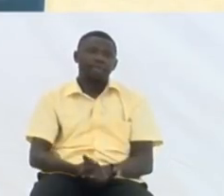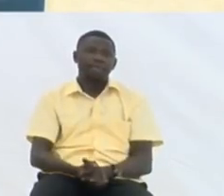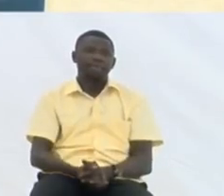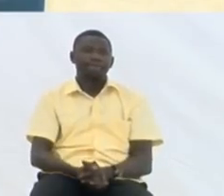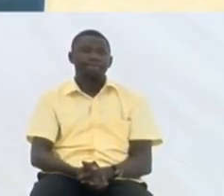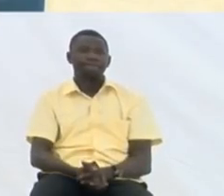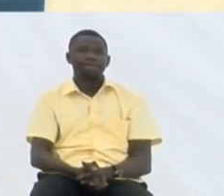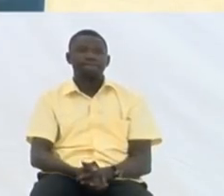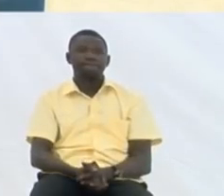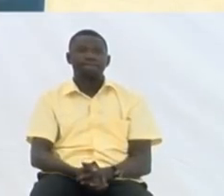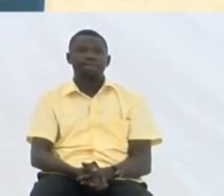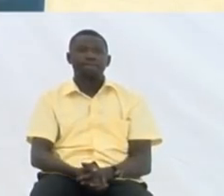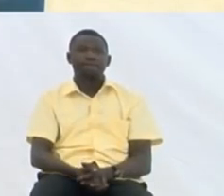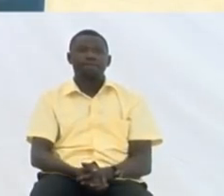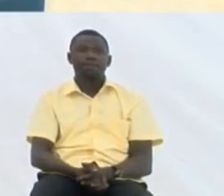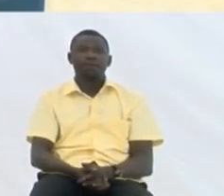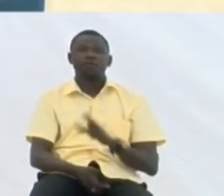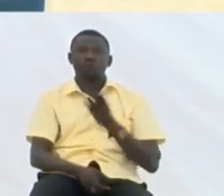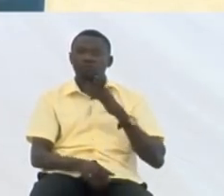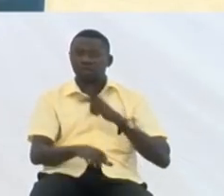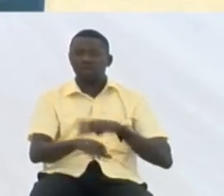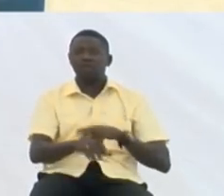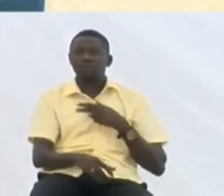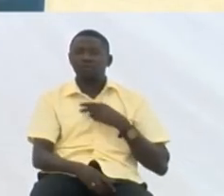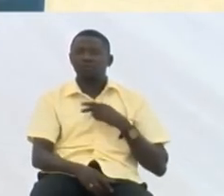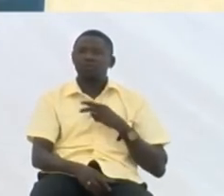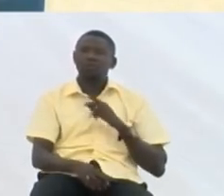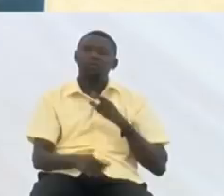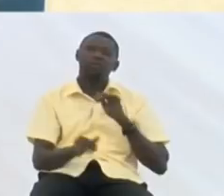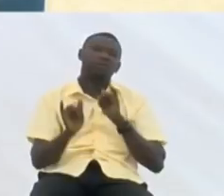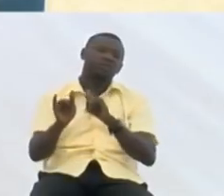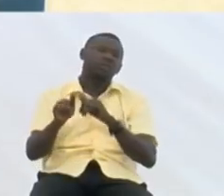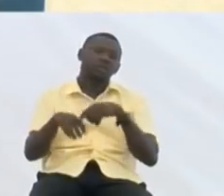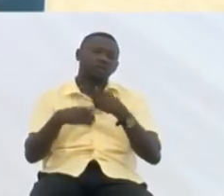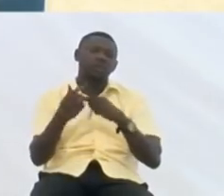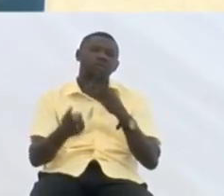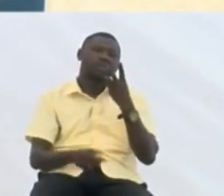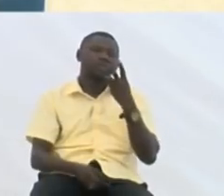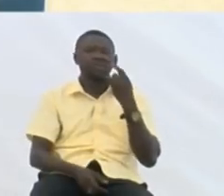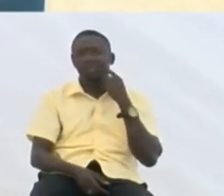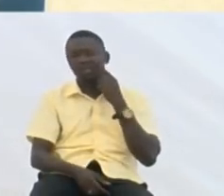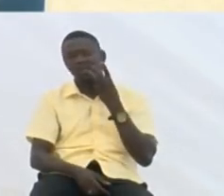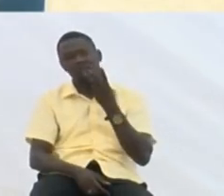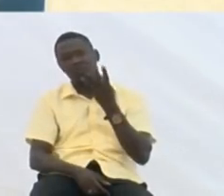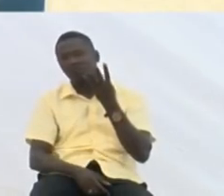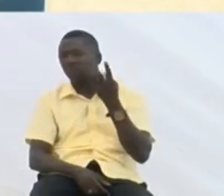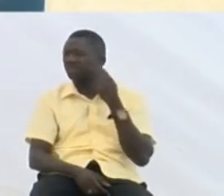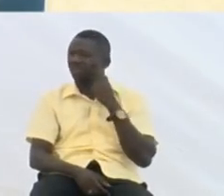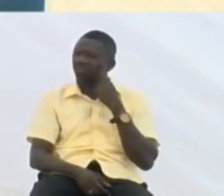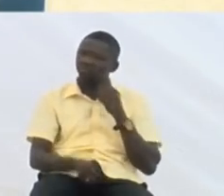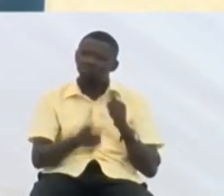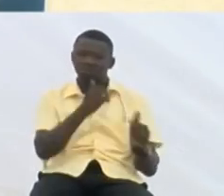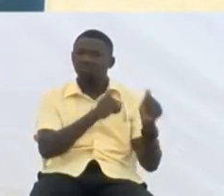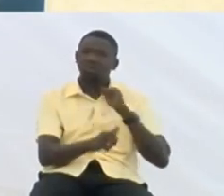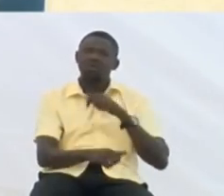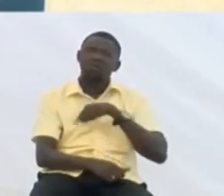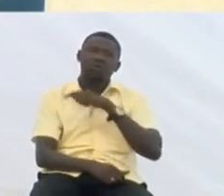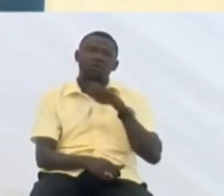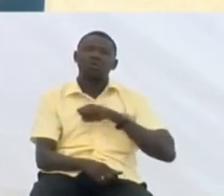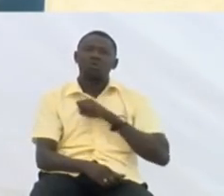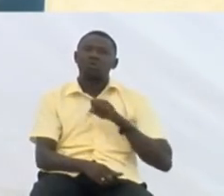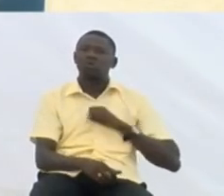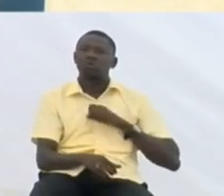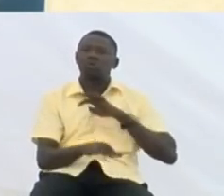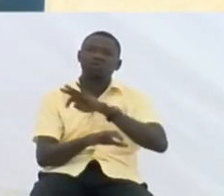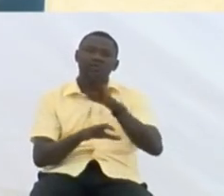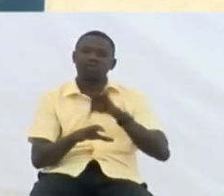tilisaba keje wala tilinani woko mangana muru nana dimbaaka. Sometimes we spend 3 days, others 4 days, and then we return back to our families.